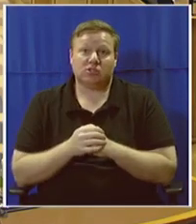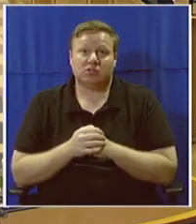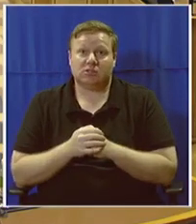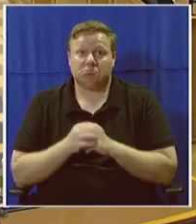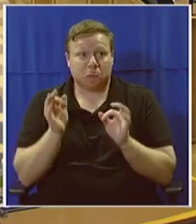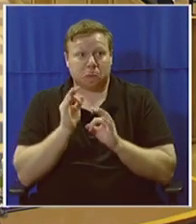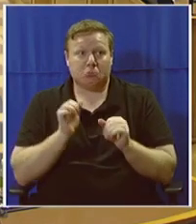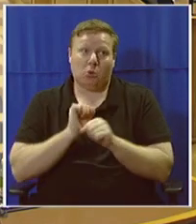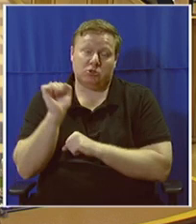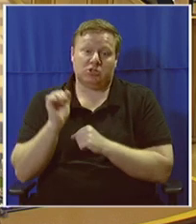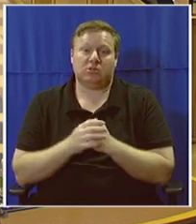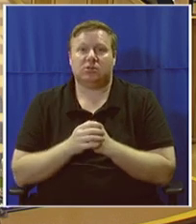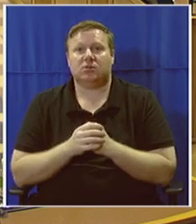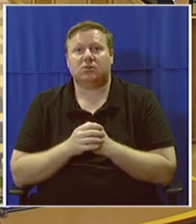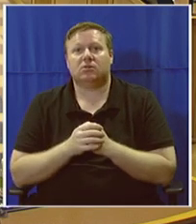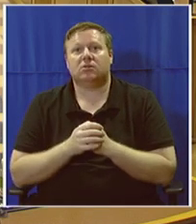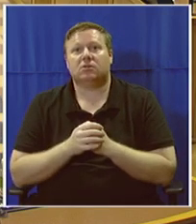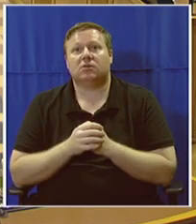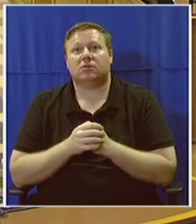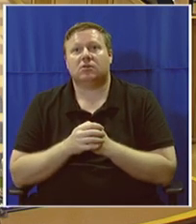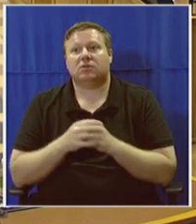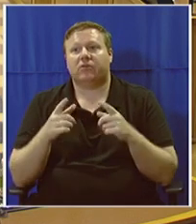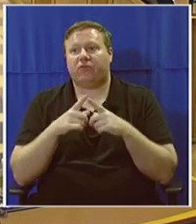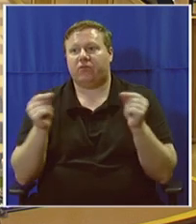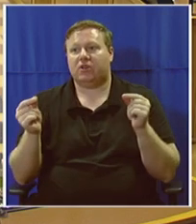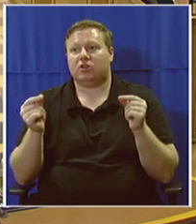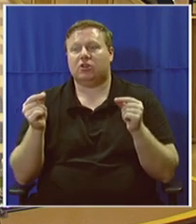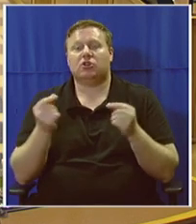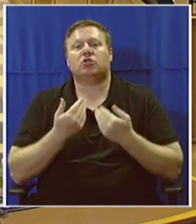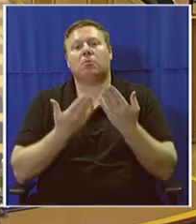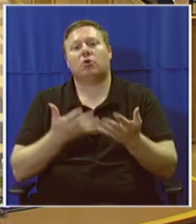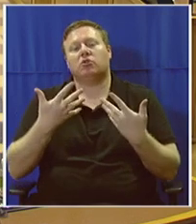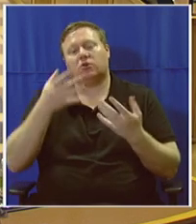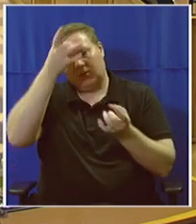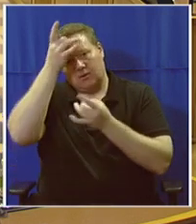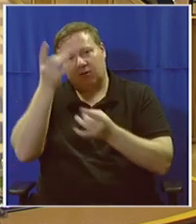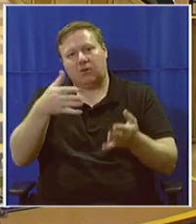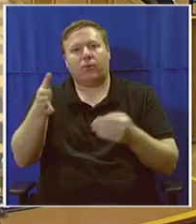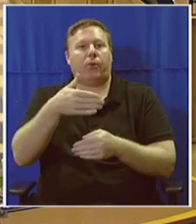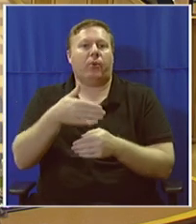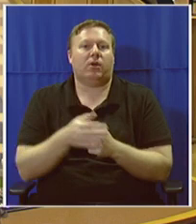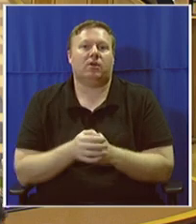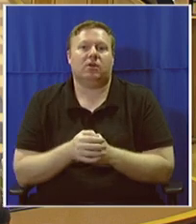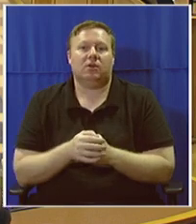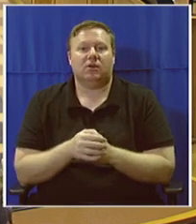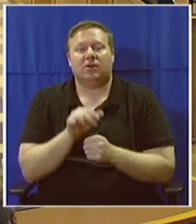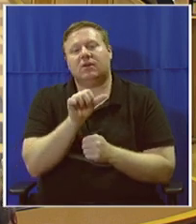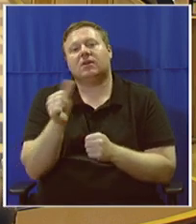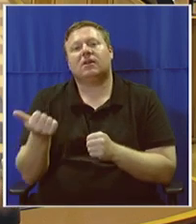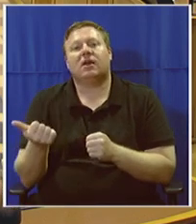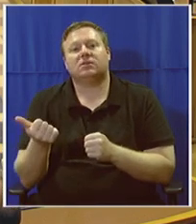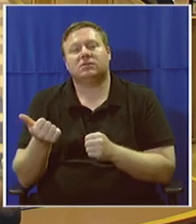No objections agreed to. That concludes motions without notice. Our next item on the order